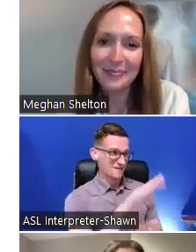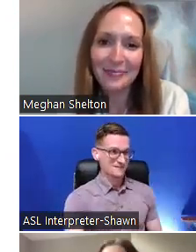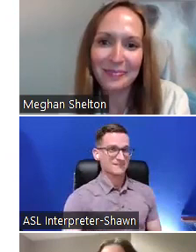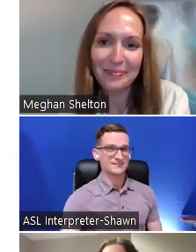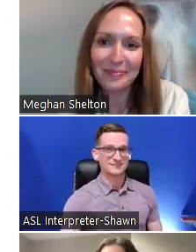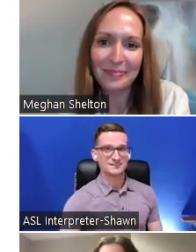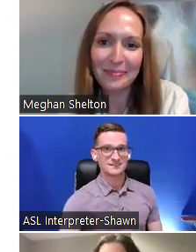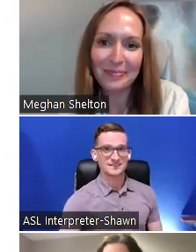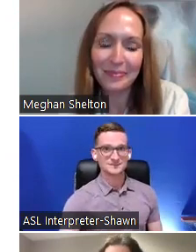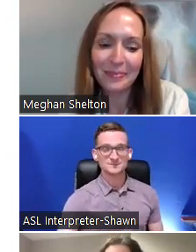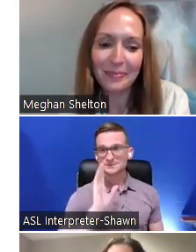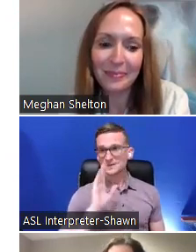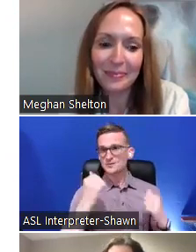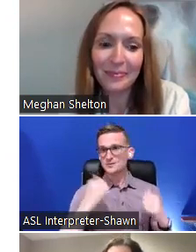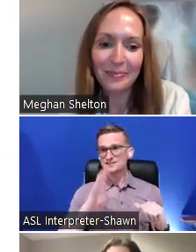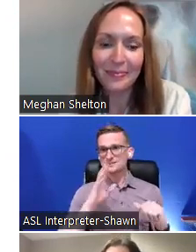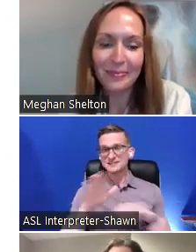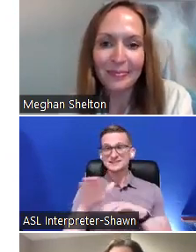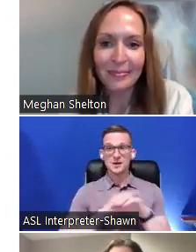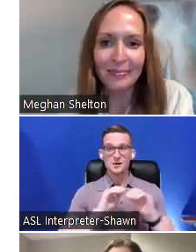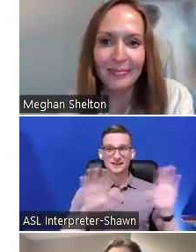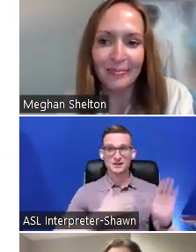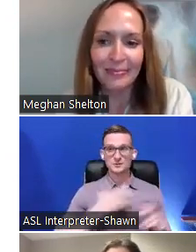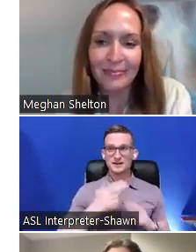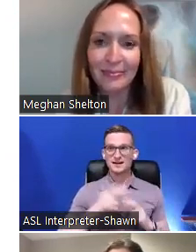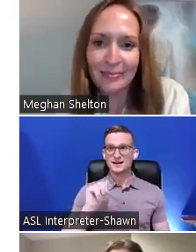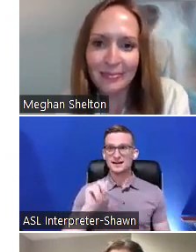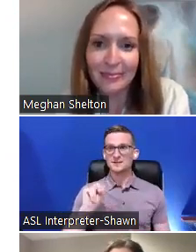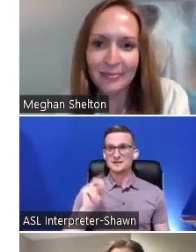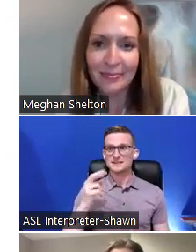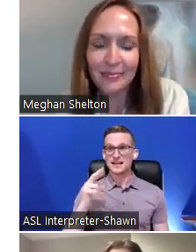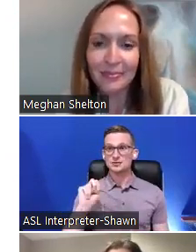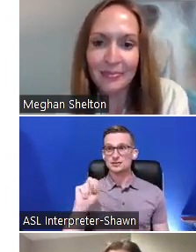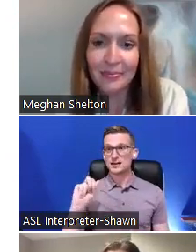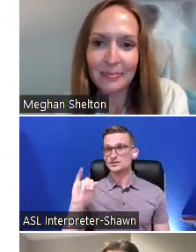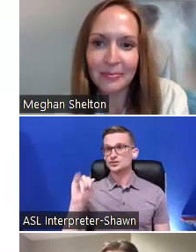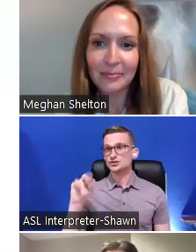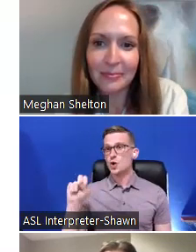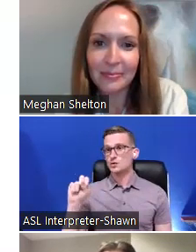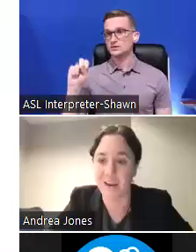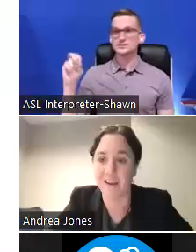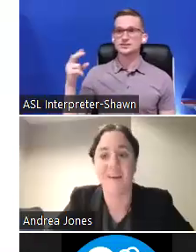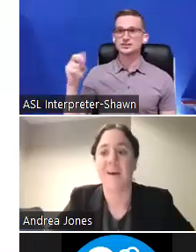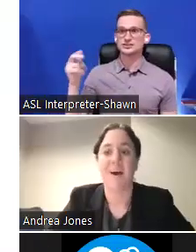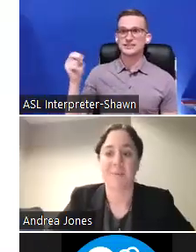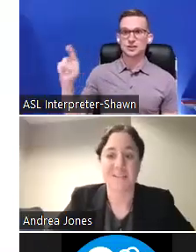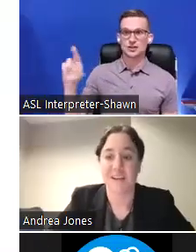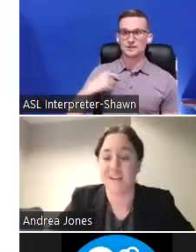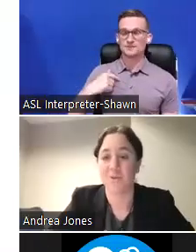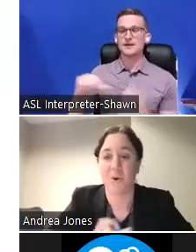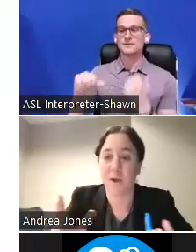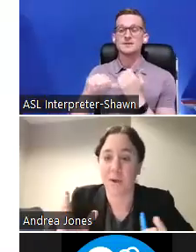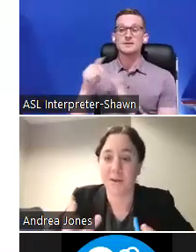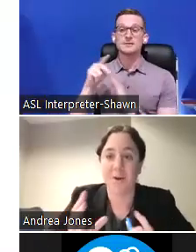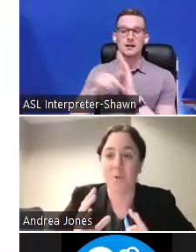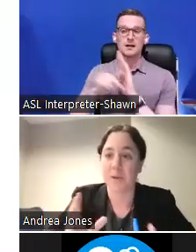will try to speak slowly and clearly. My name is Andrea Jones. I use she, her pronouns. I am the Deputy Policy Director at the BHA. I'm going to take us